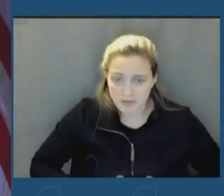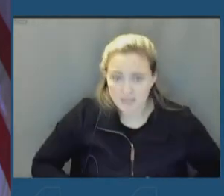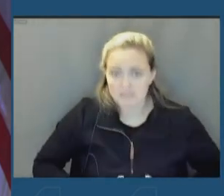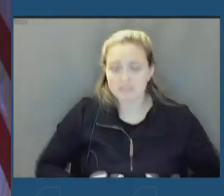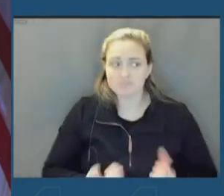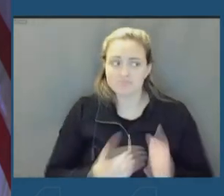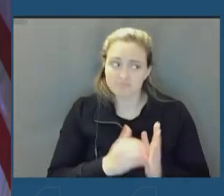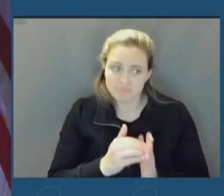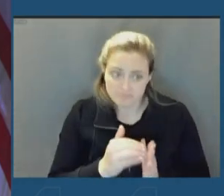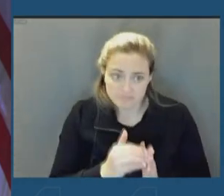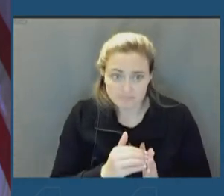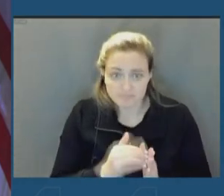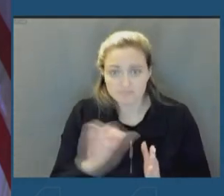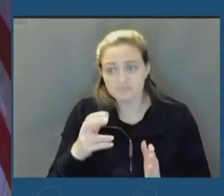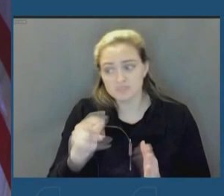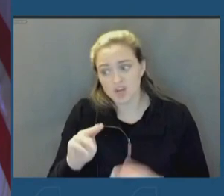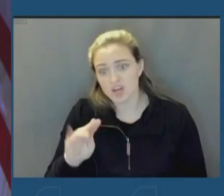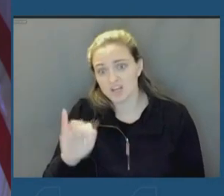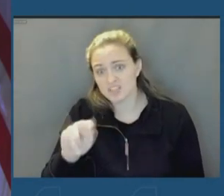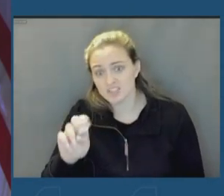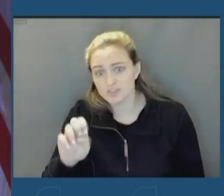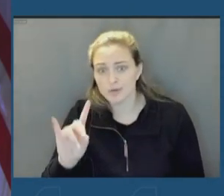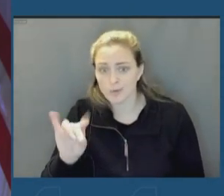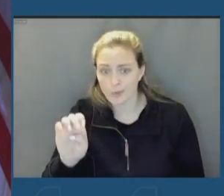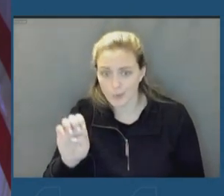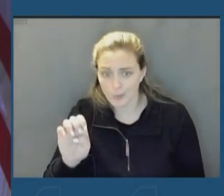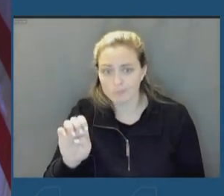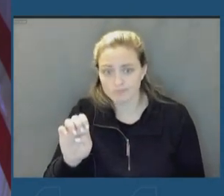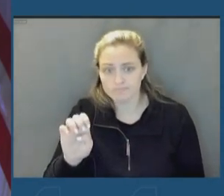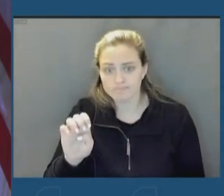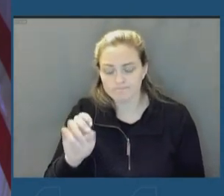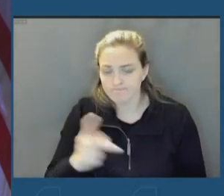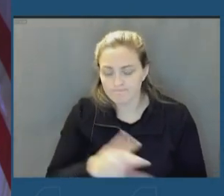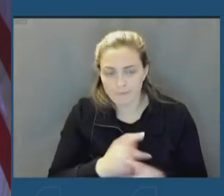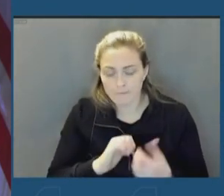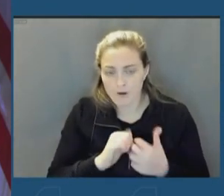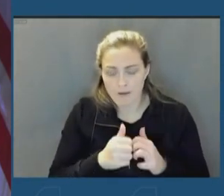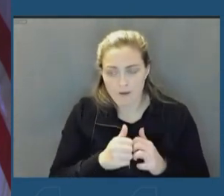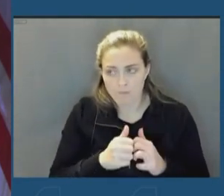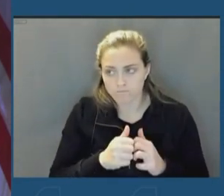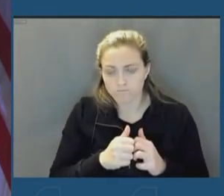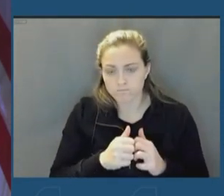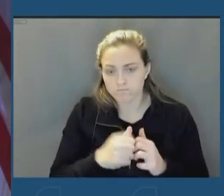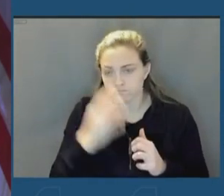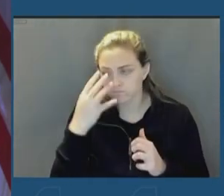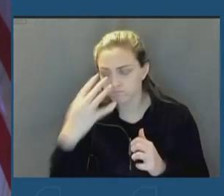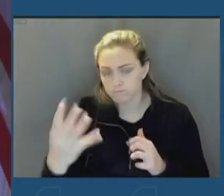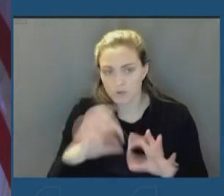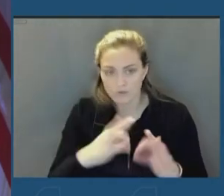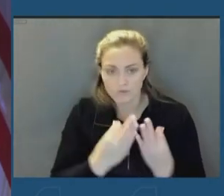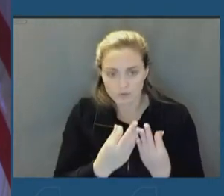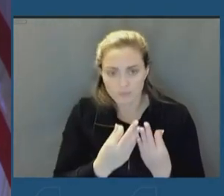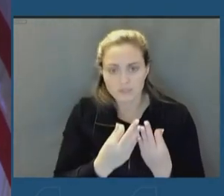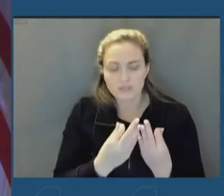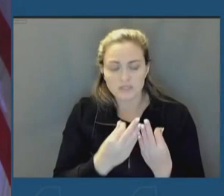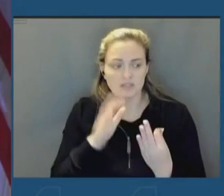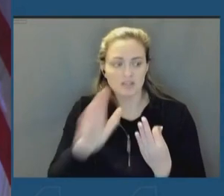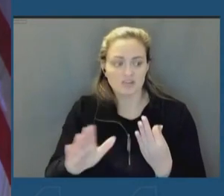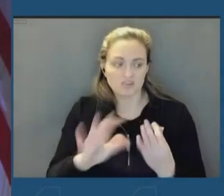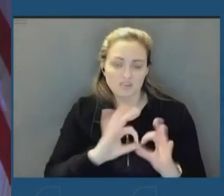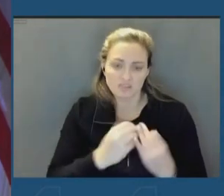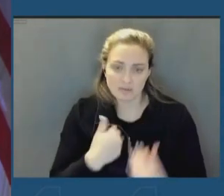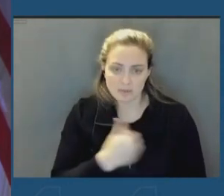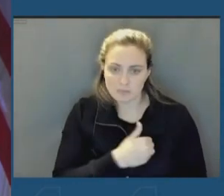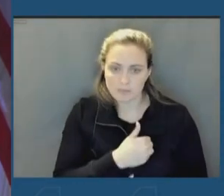times we had John and Jane Doe's, and finding a way to get those families the notice that they need that their loved one unfortunately